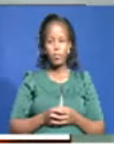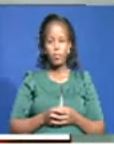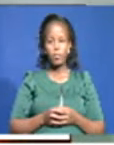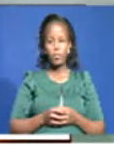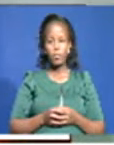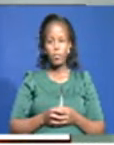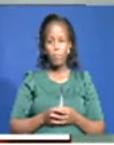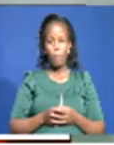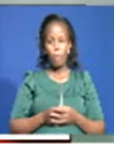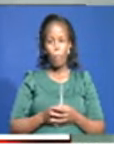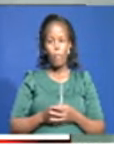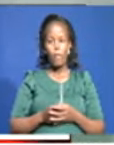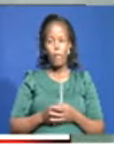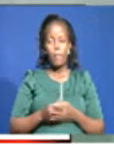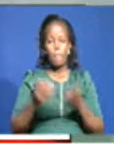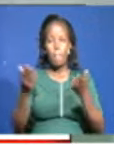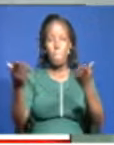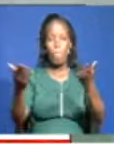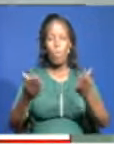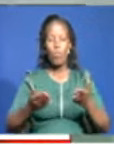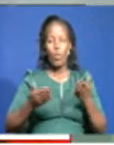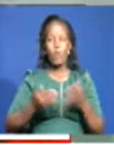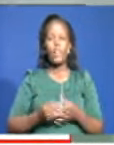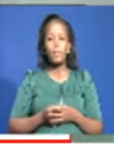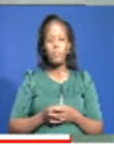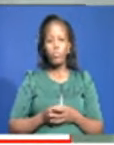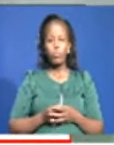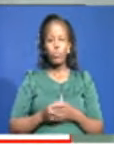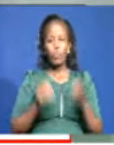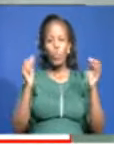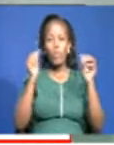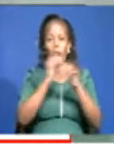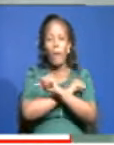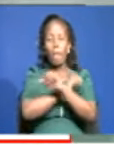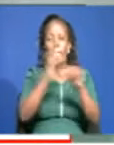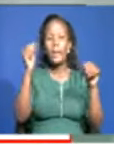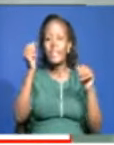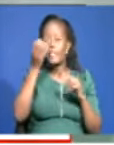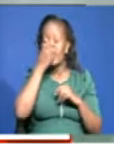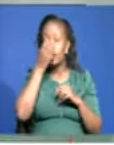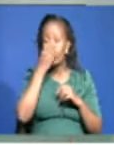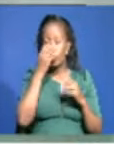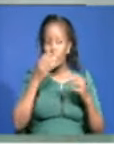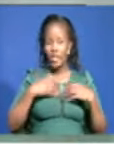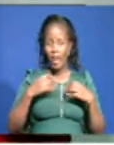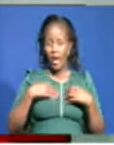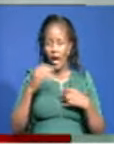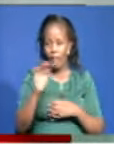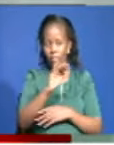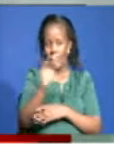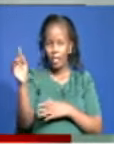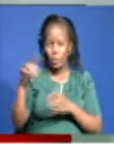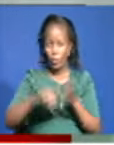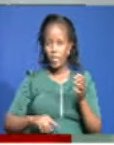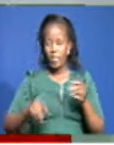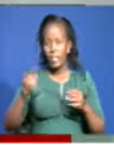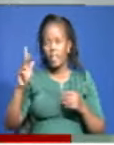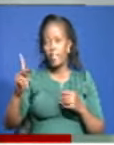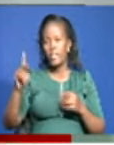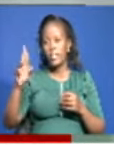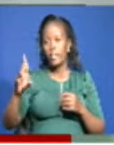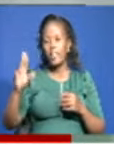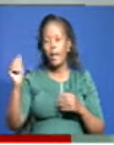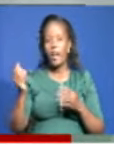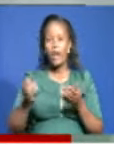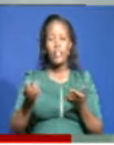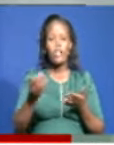All right, and tonight's top story. Now, President William Ruto has tasked Kenya Revenue Authority to collect 3 trillion